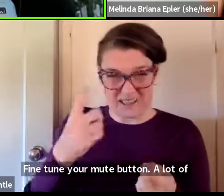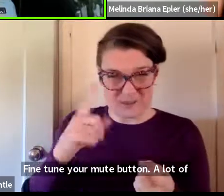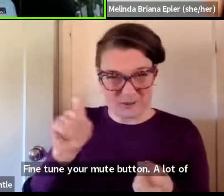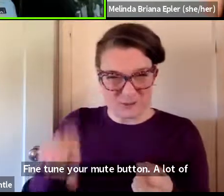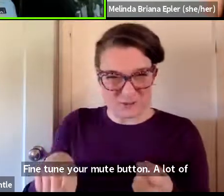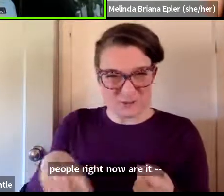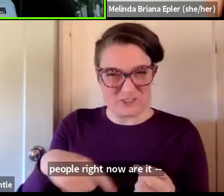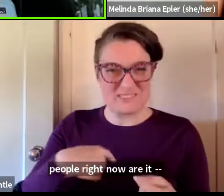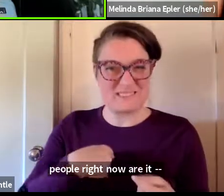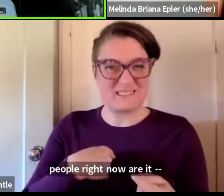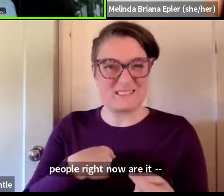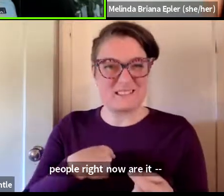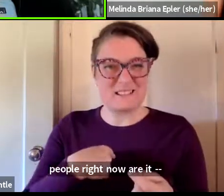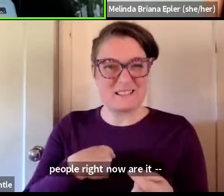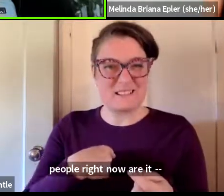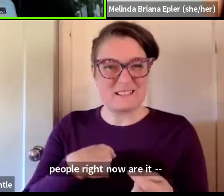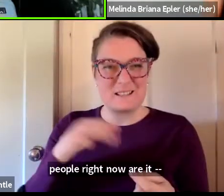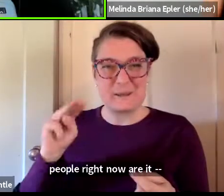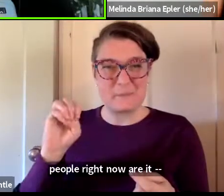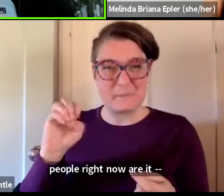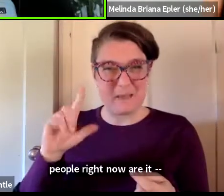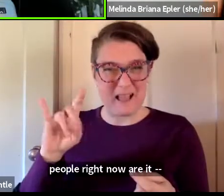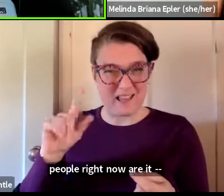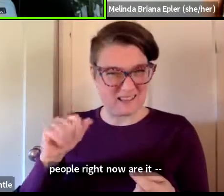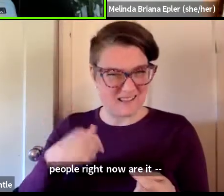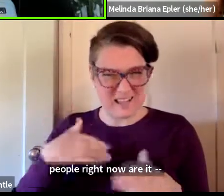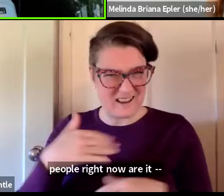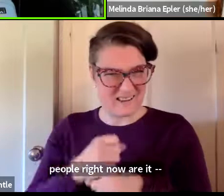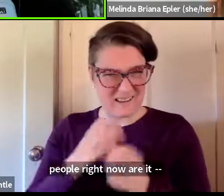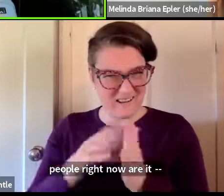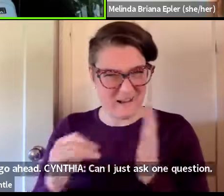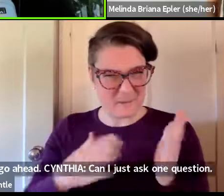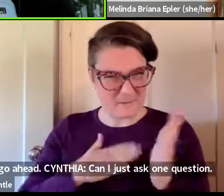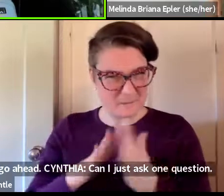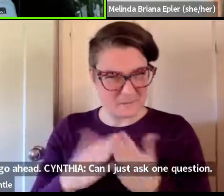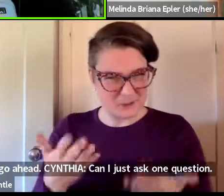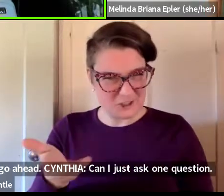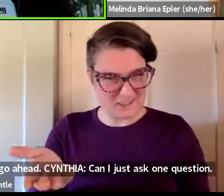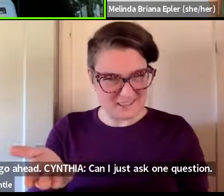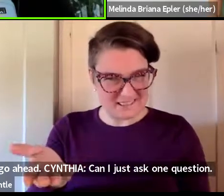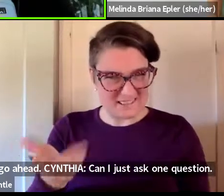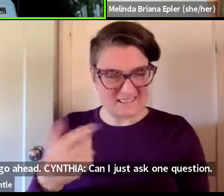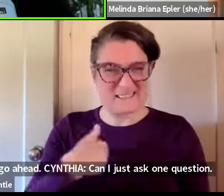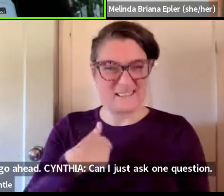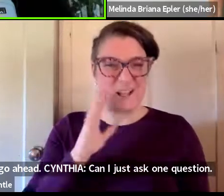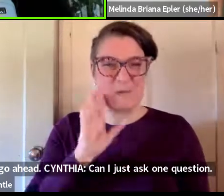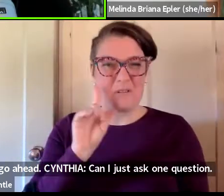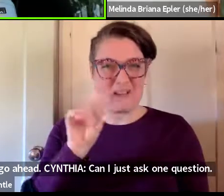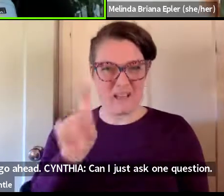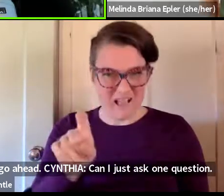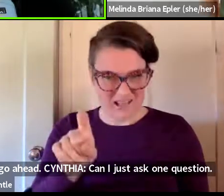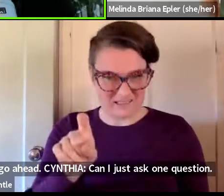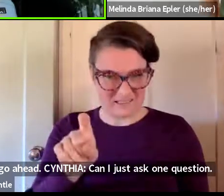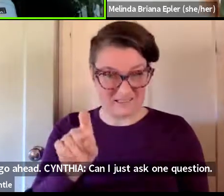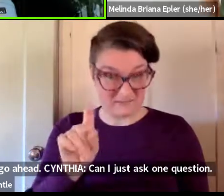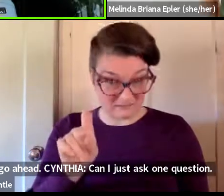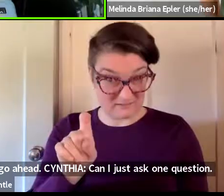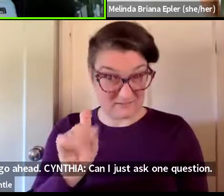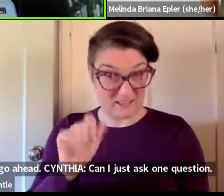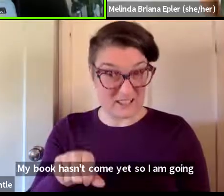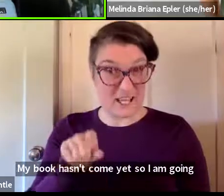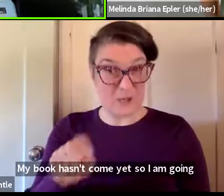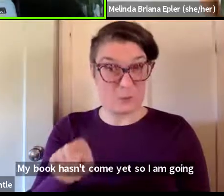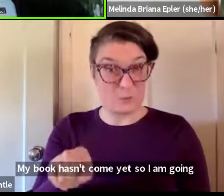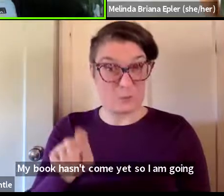question? And Melinda, my book hasn't come yet. So I'm going to ask if you can